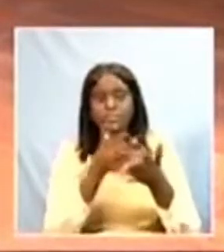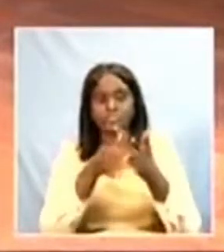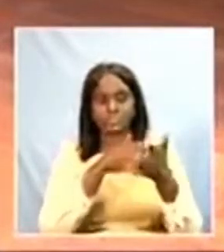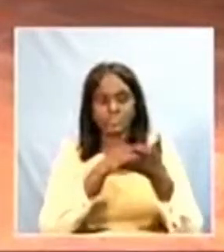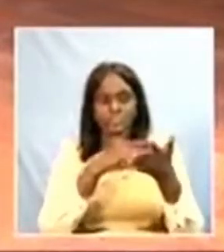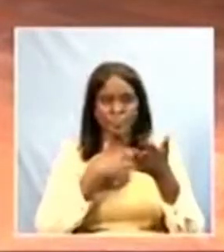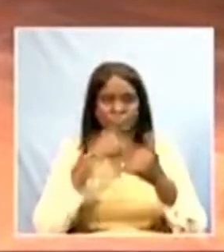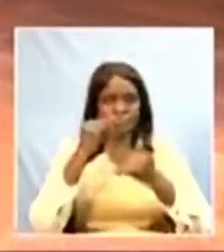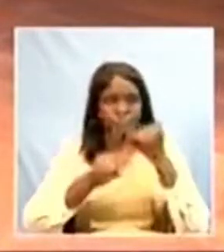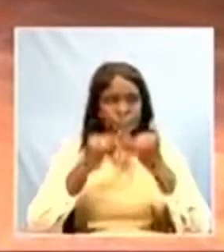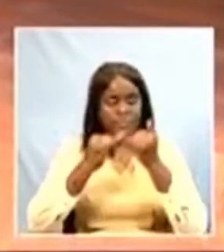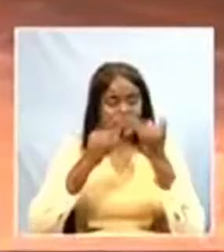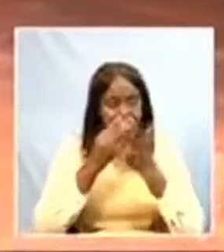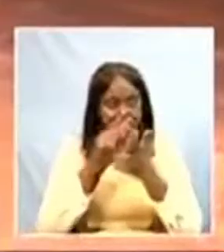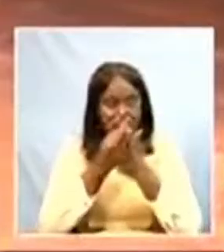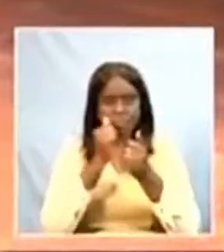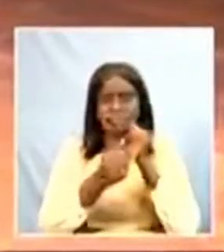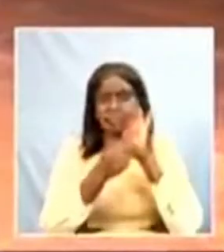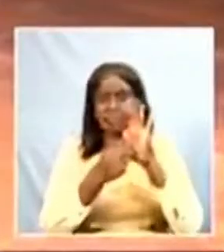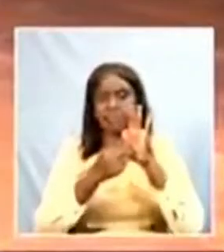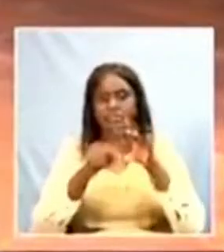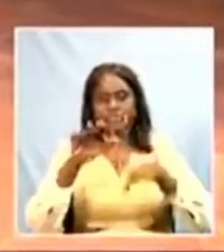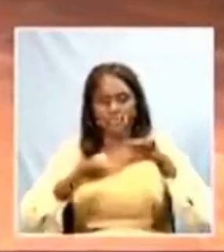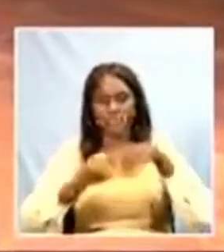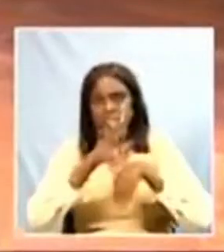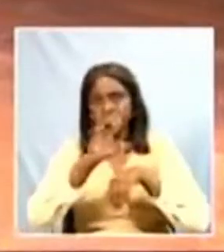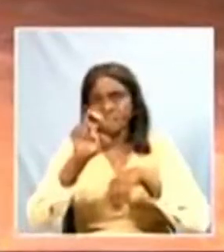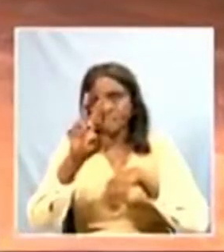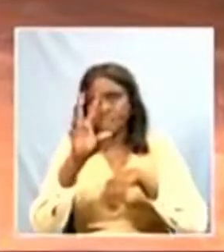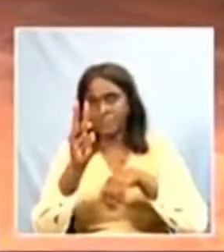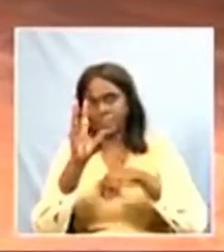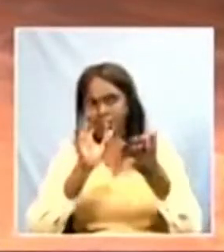a final account which is showing the balance of